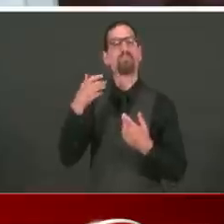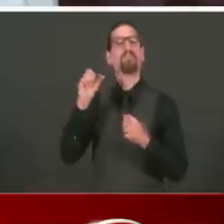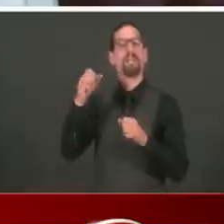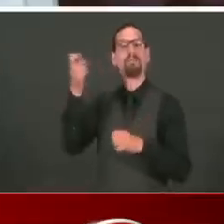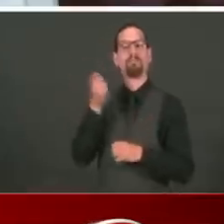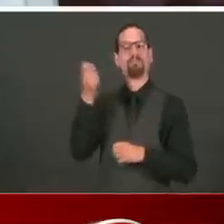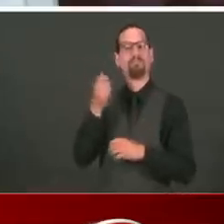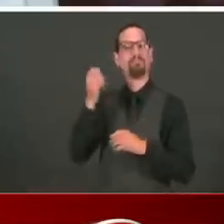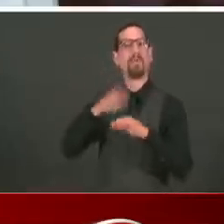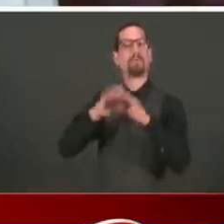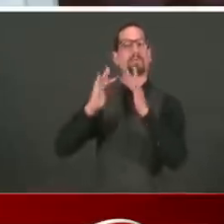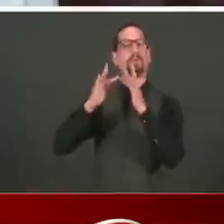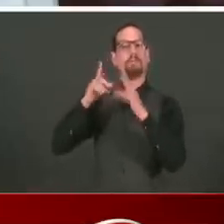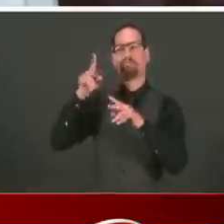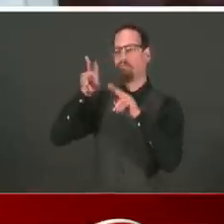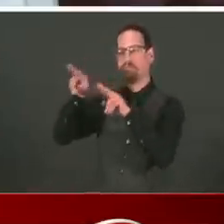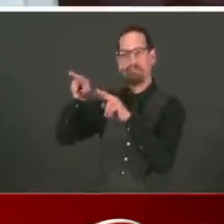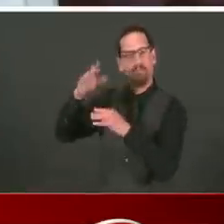email,